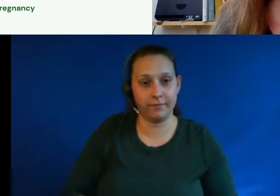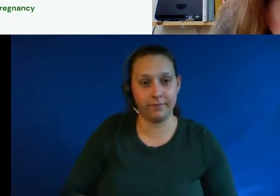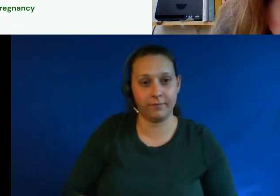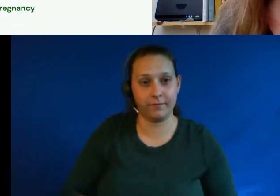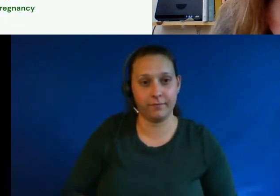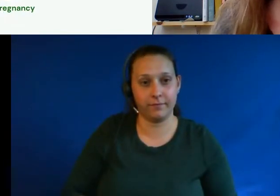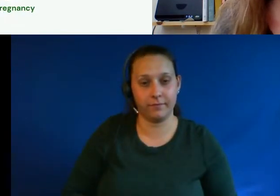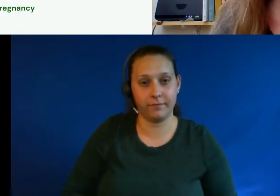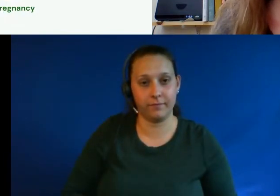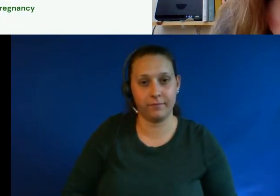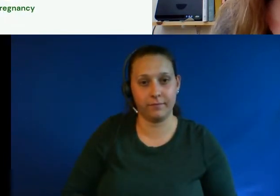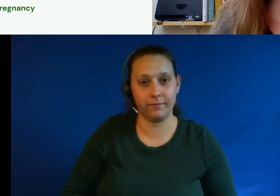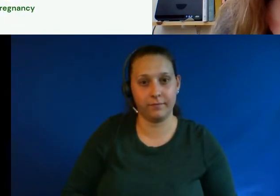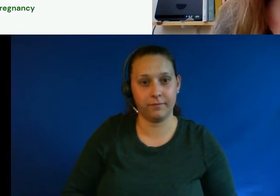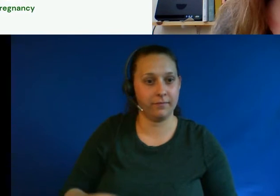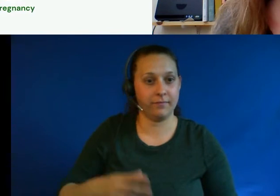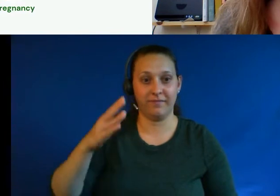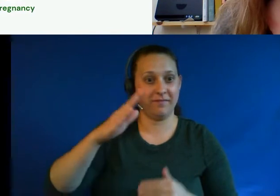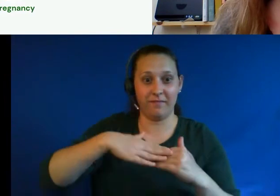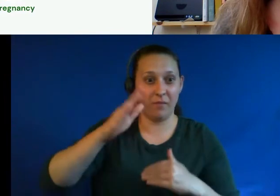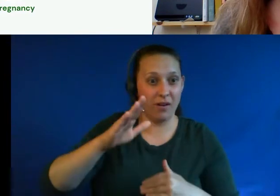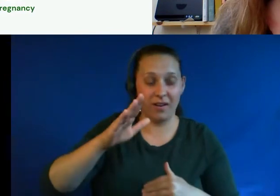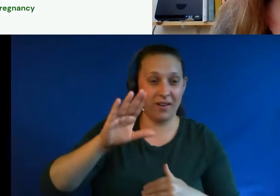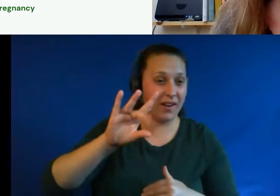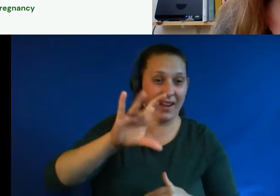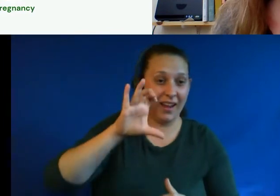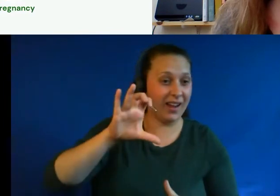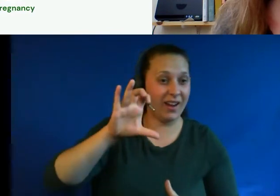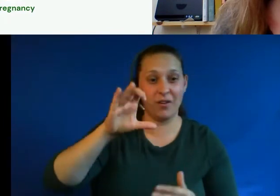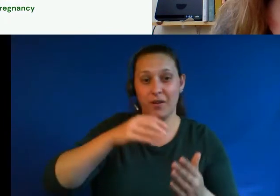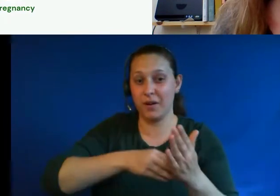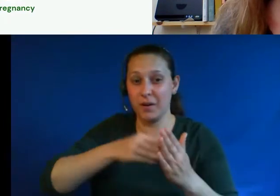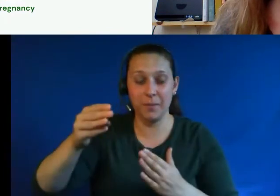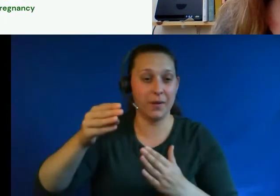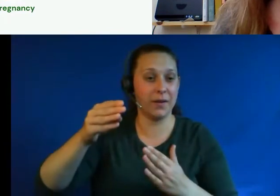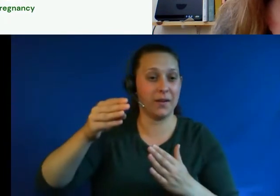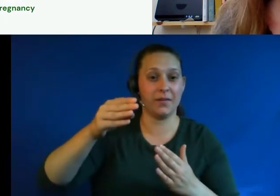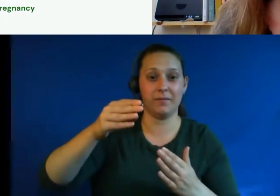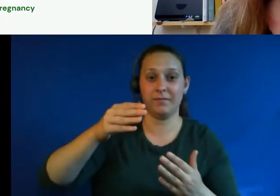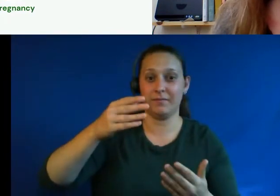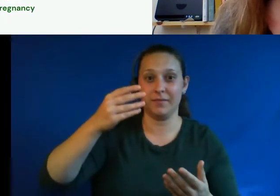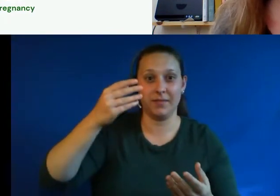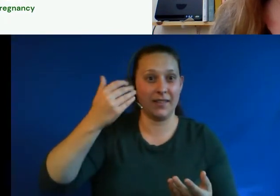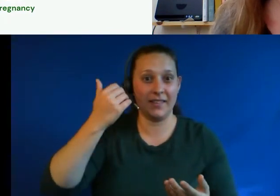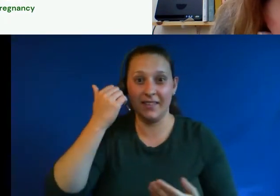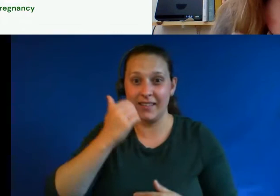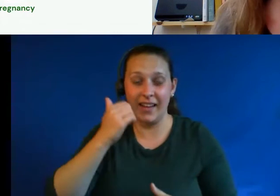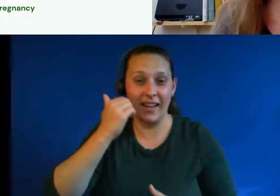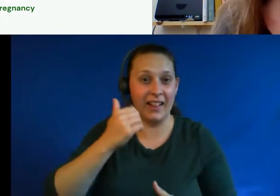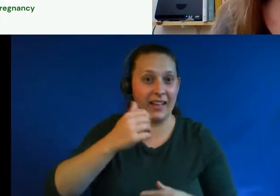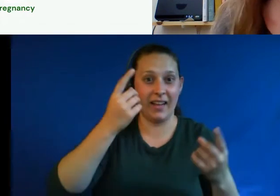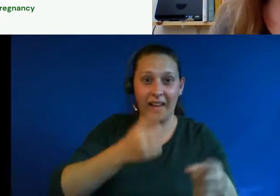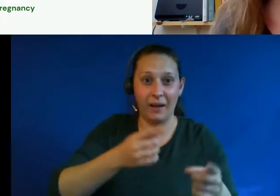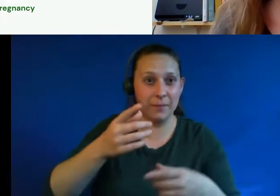more than 800 million menstruators who menstruate daily in the world, and ovulation